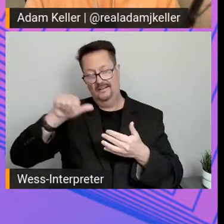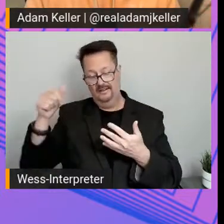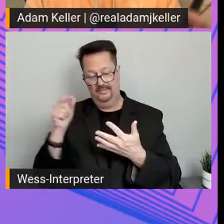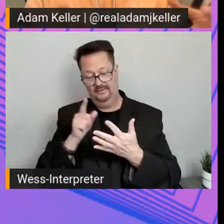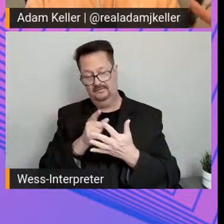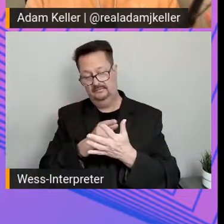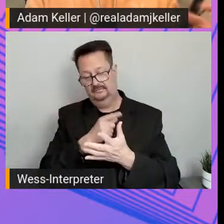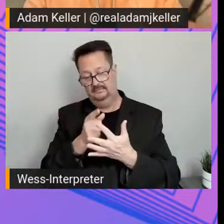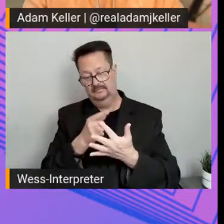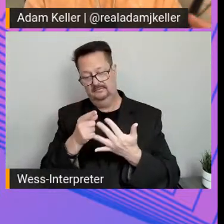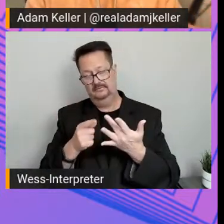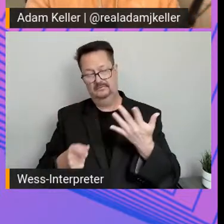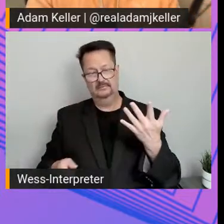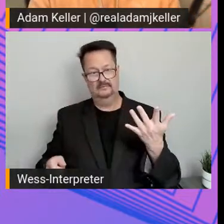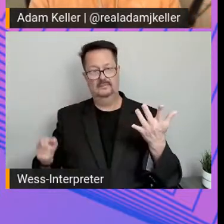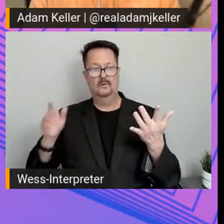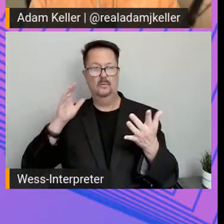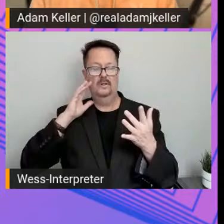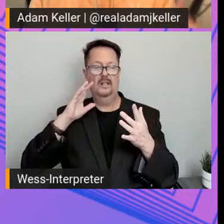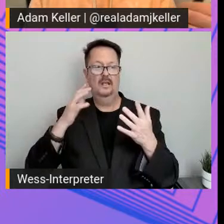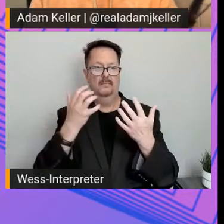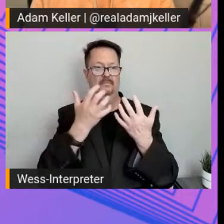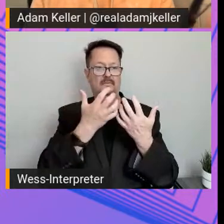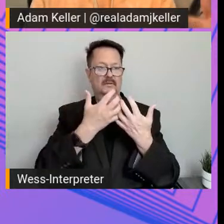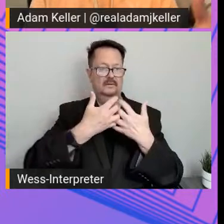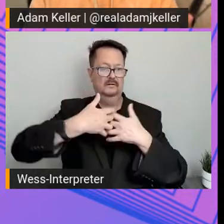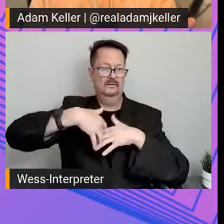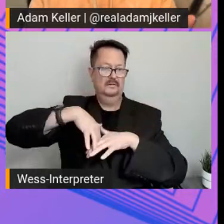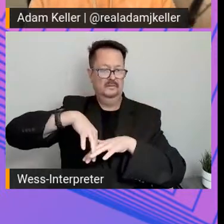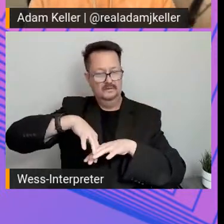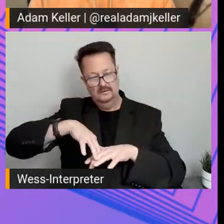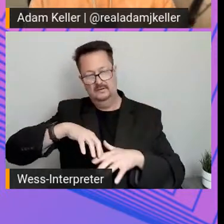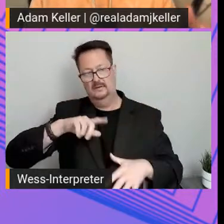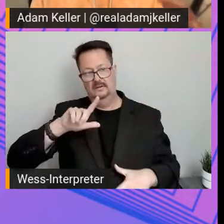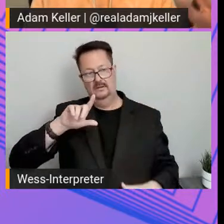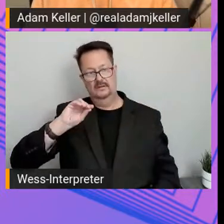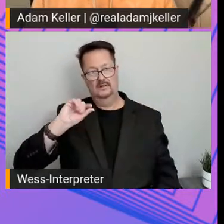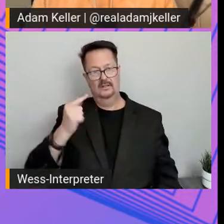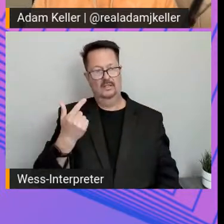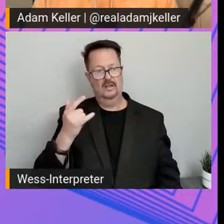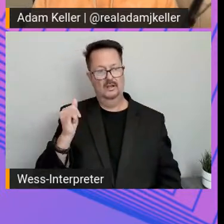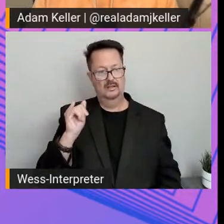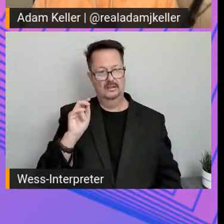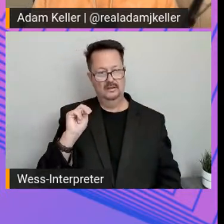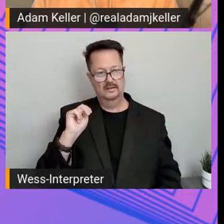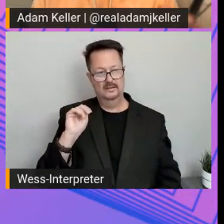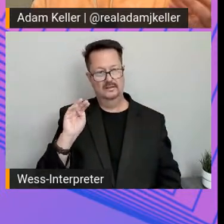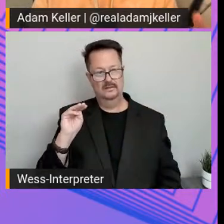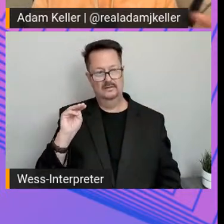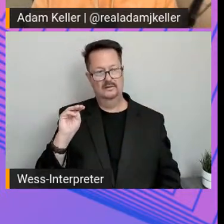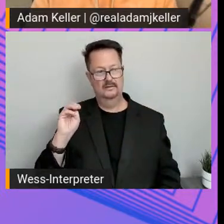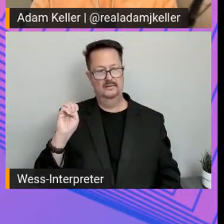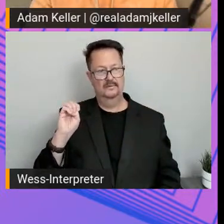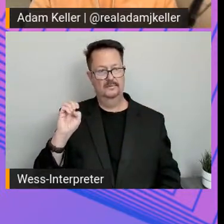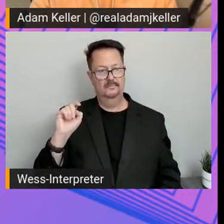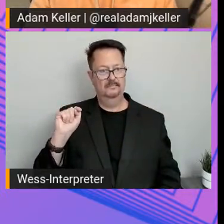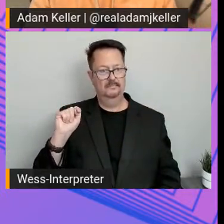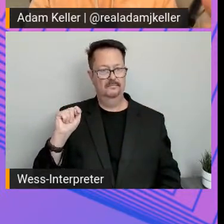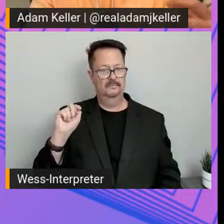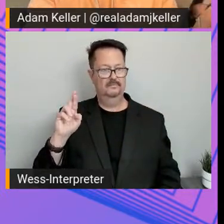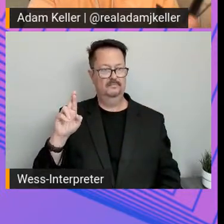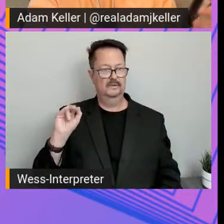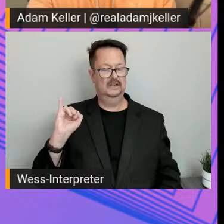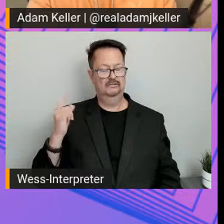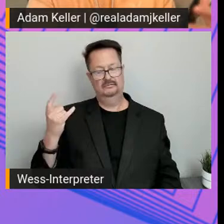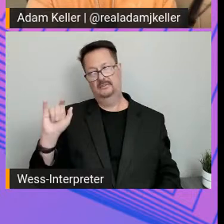need, it's going to help stitch all of those together. So logging and metrics, that's where the orchestrator comes in to help bridge the gap.